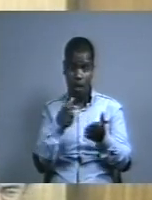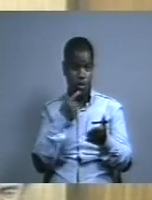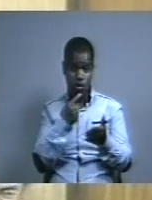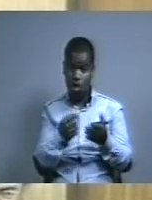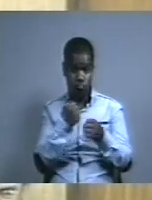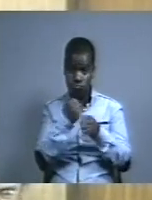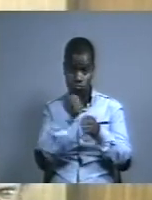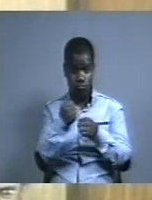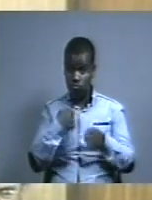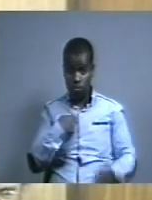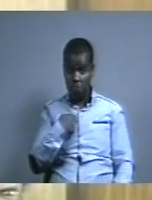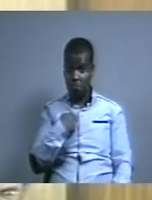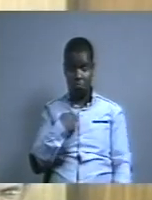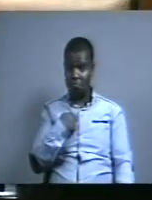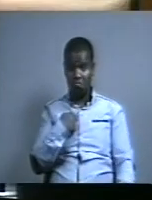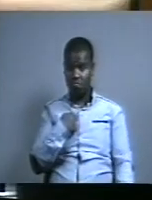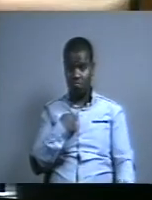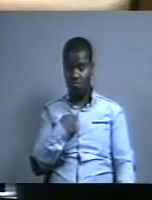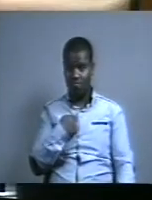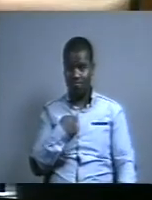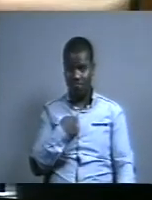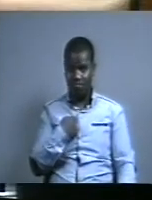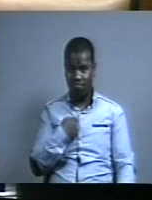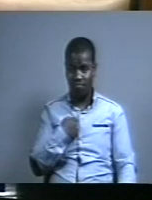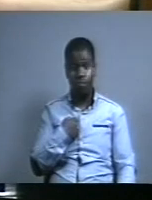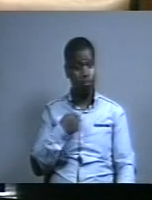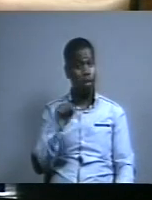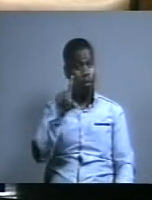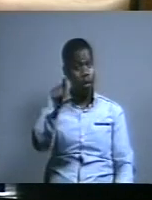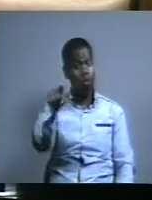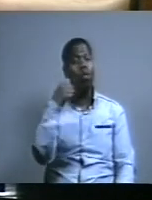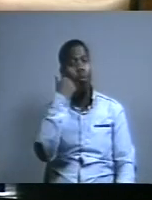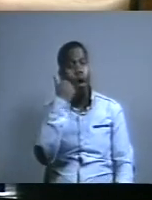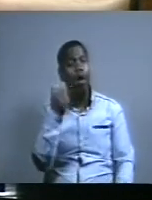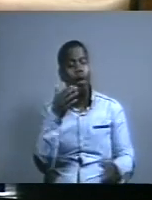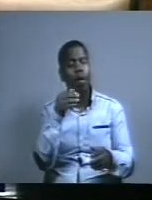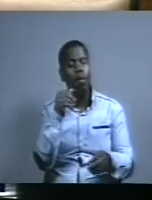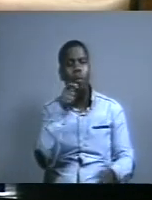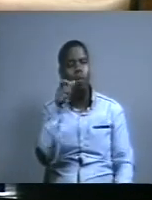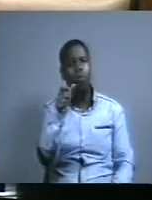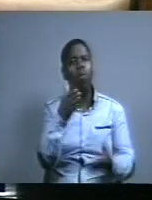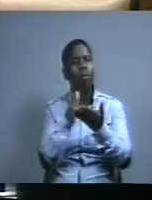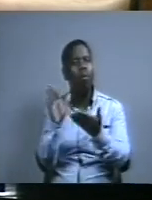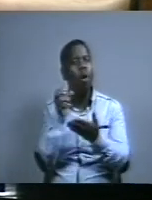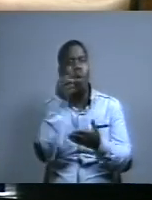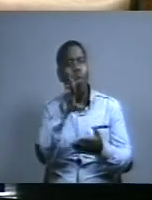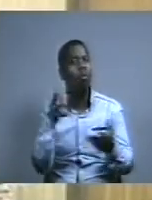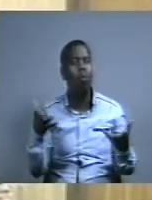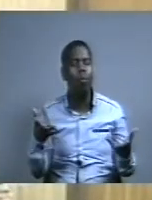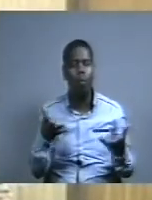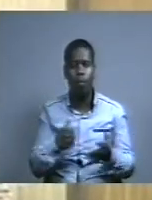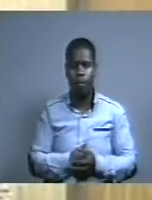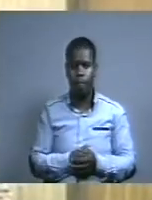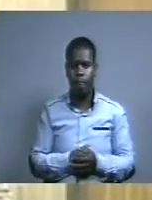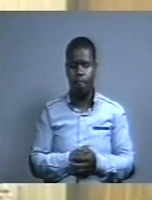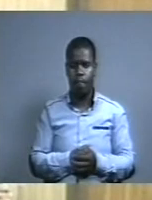saying that the Honourable, that's just what I want to know. Are you withdrawing that name calling? That